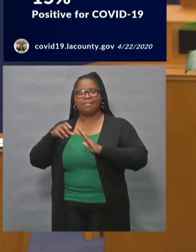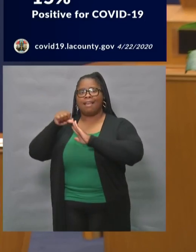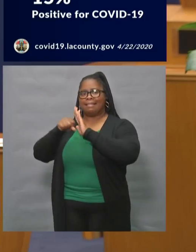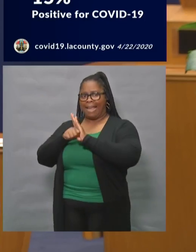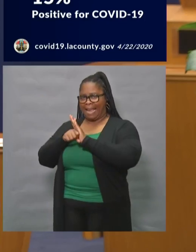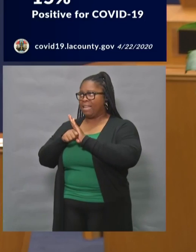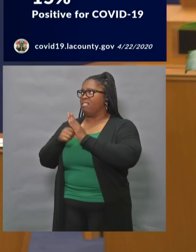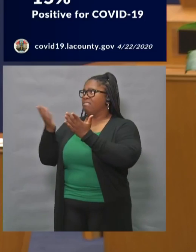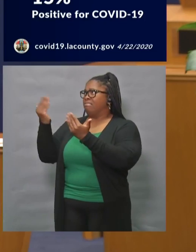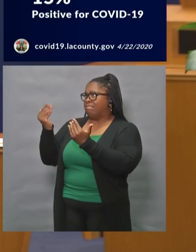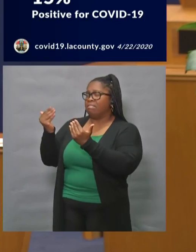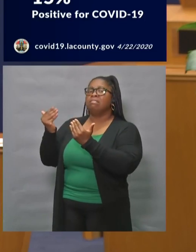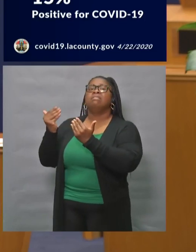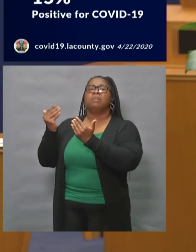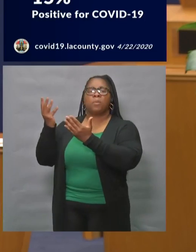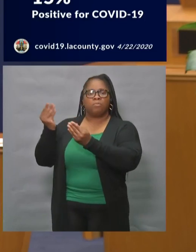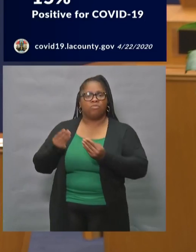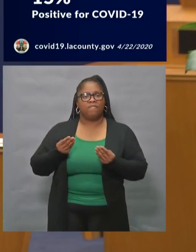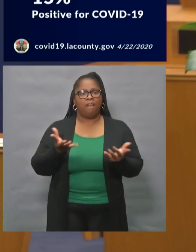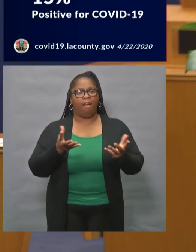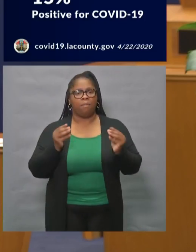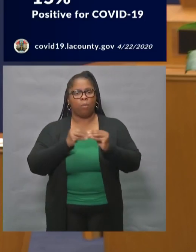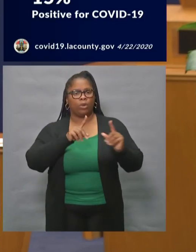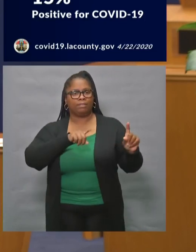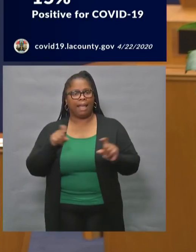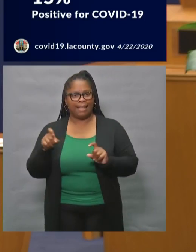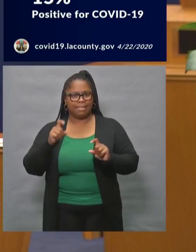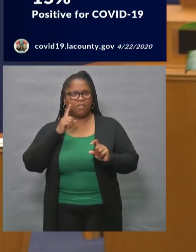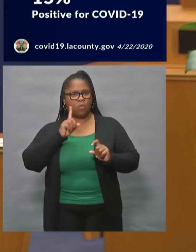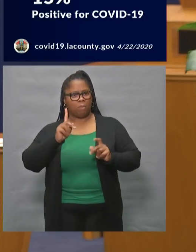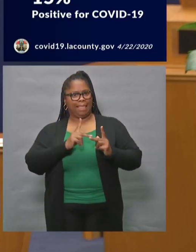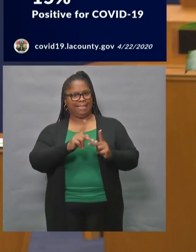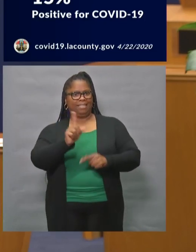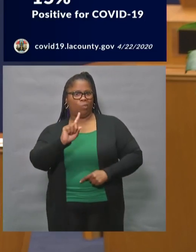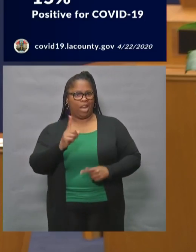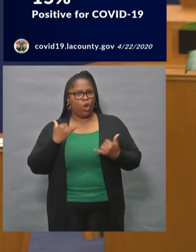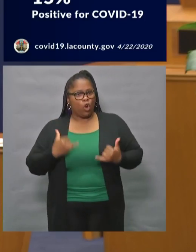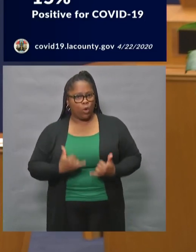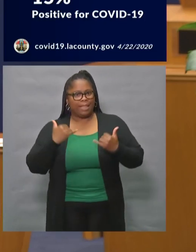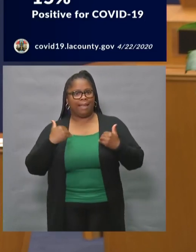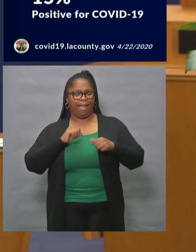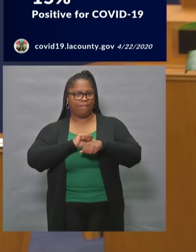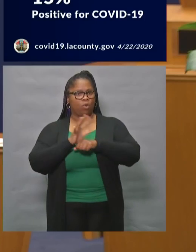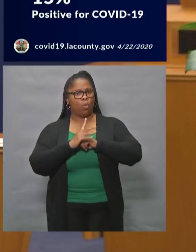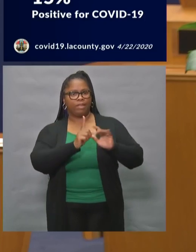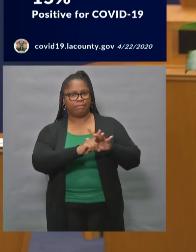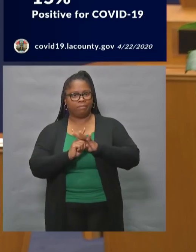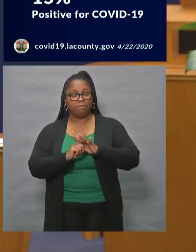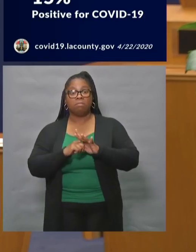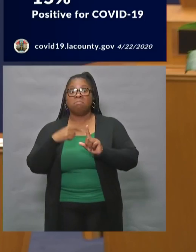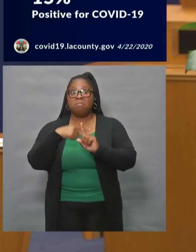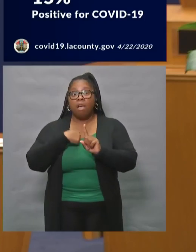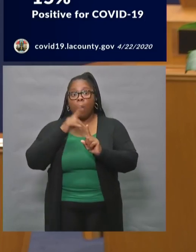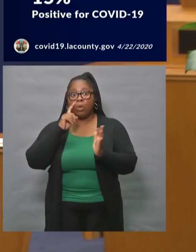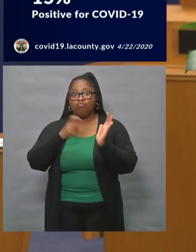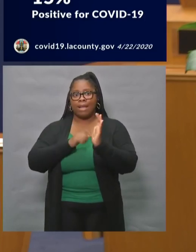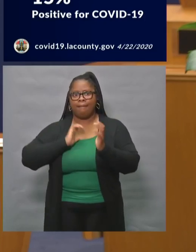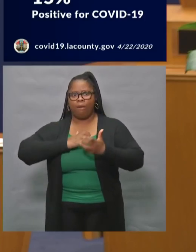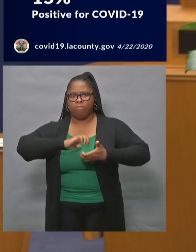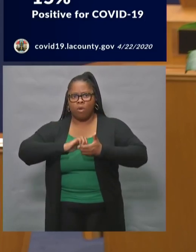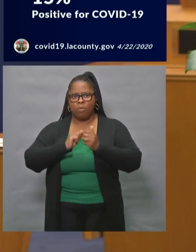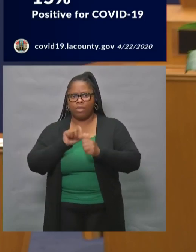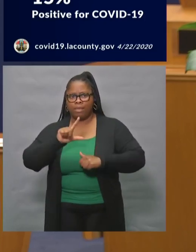appropriate testing at those sites that currently have COVID-19 cases. And I also want to acknowledge our partnership with the city to